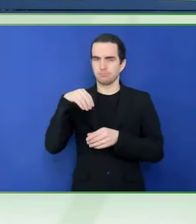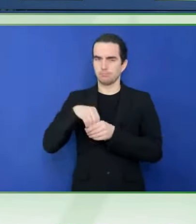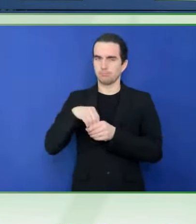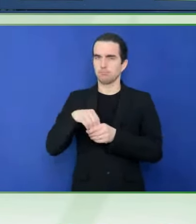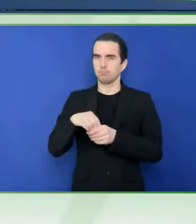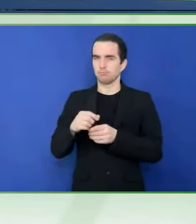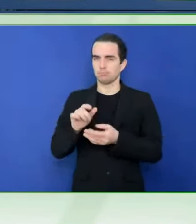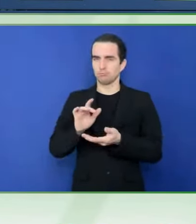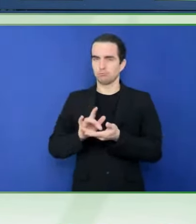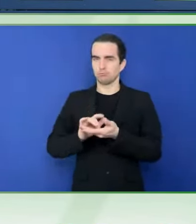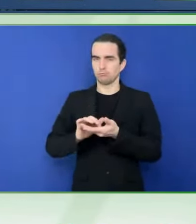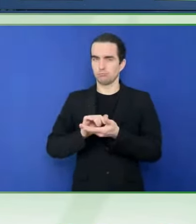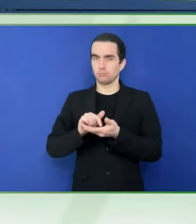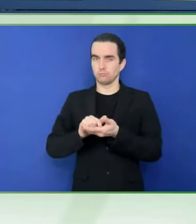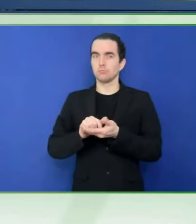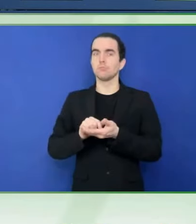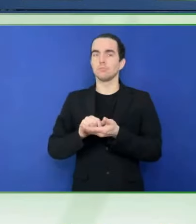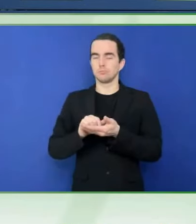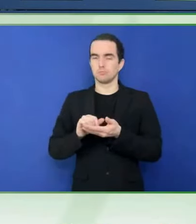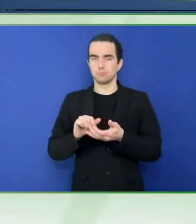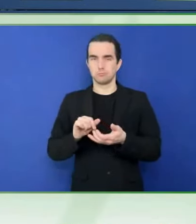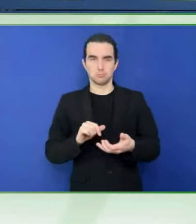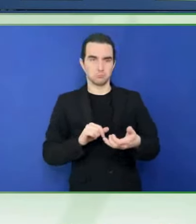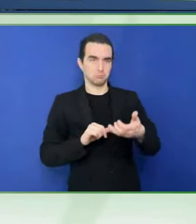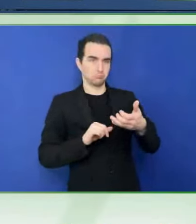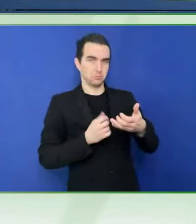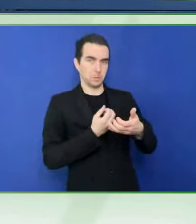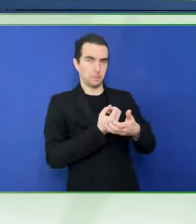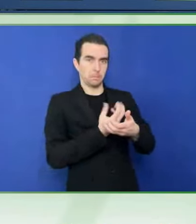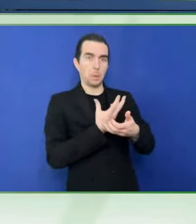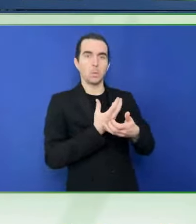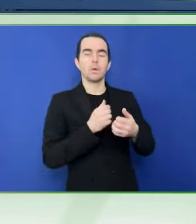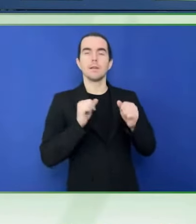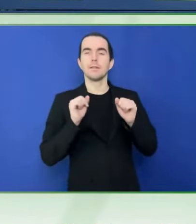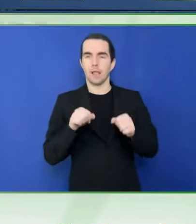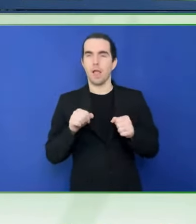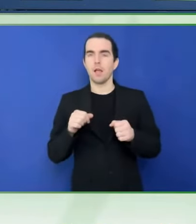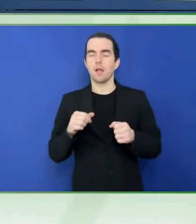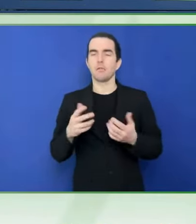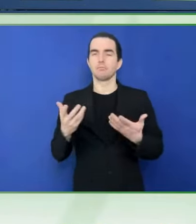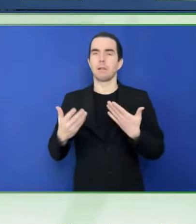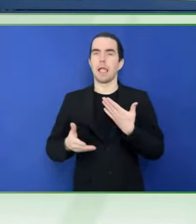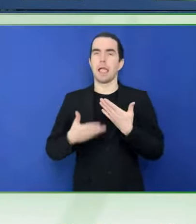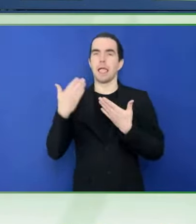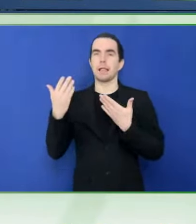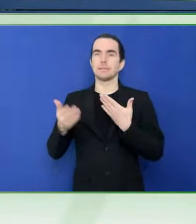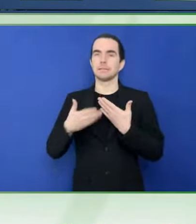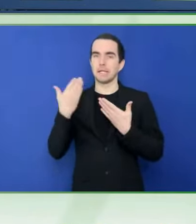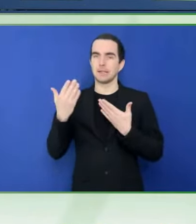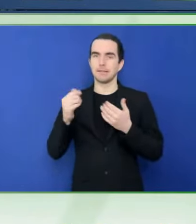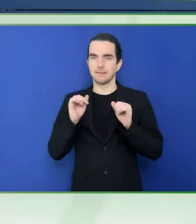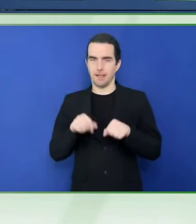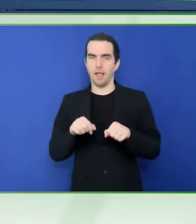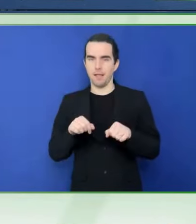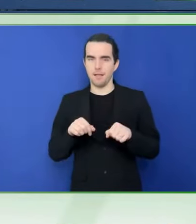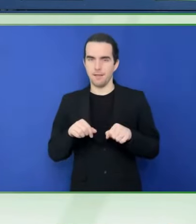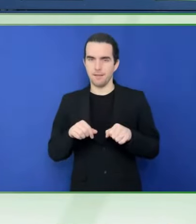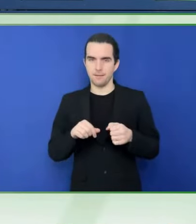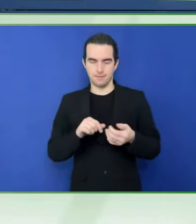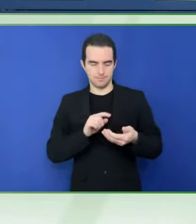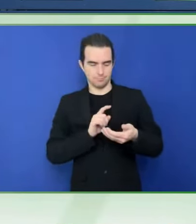For those who are not from European Union, we have, as every transport operating company